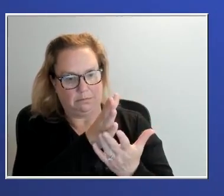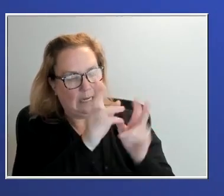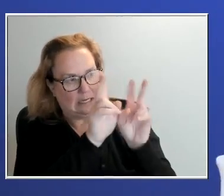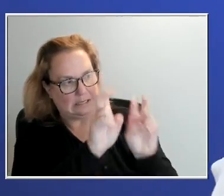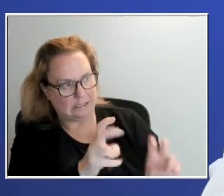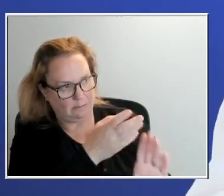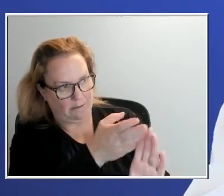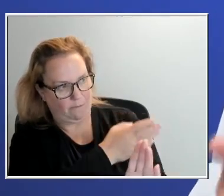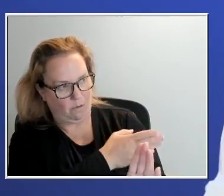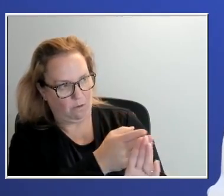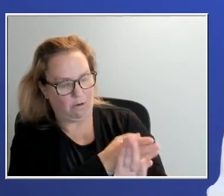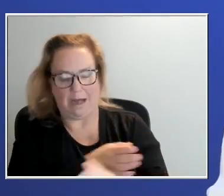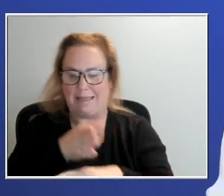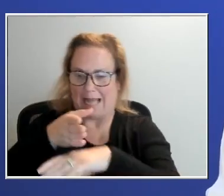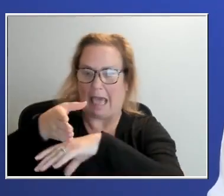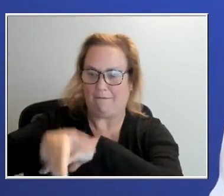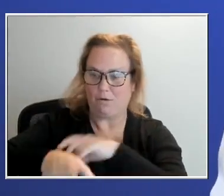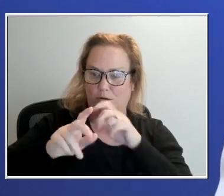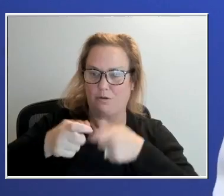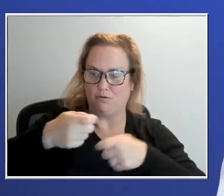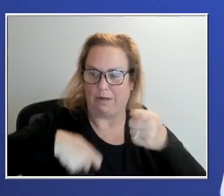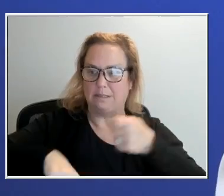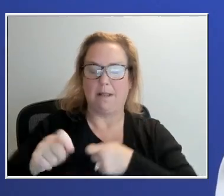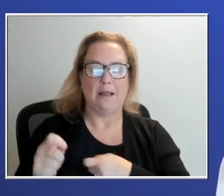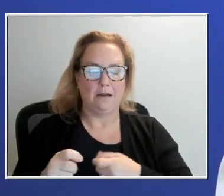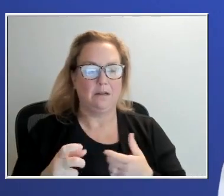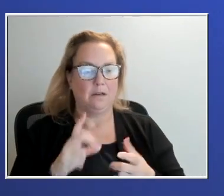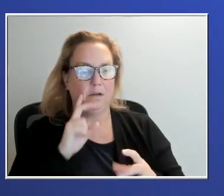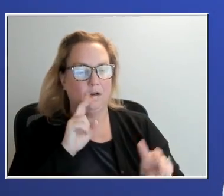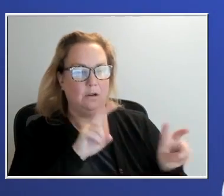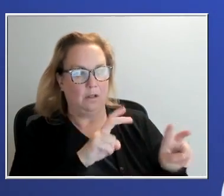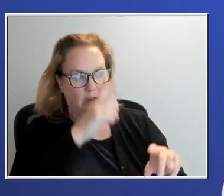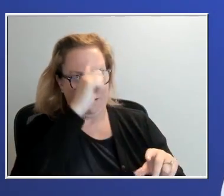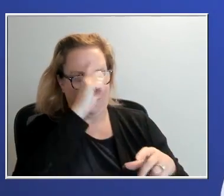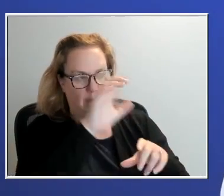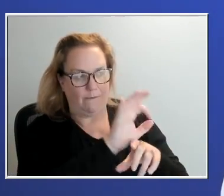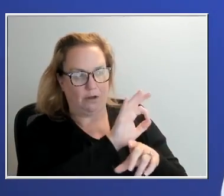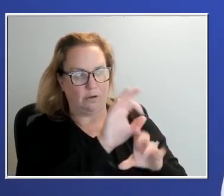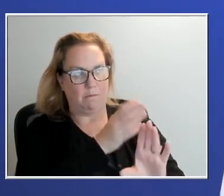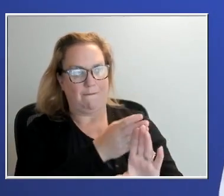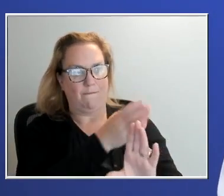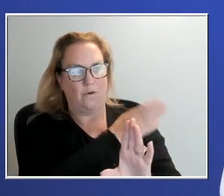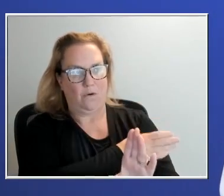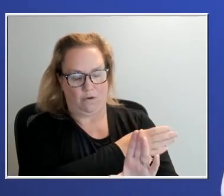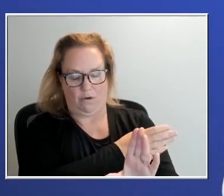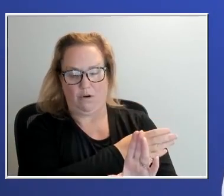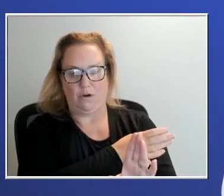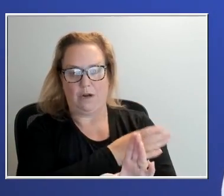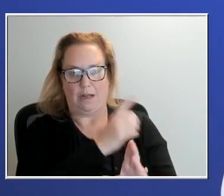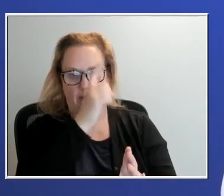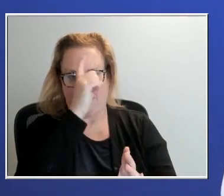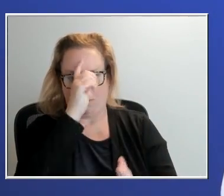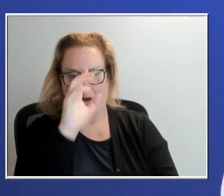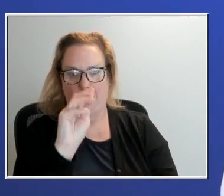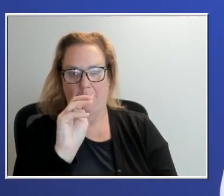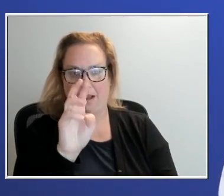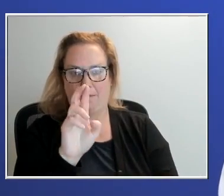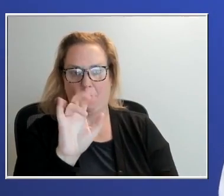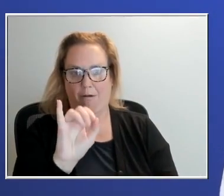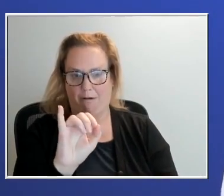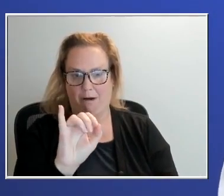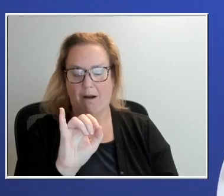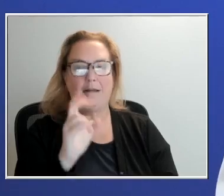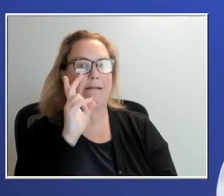transplant, and then assess them after transplant. So we looked at cognitive function before transplant. We also did a brain MRI before transplant to see